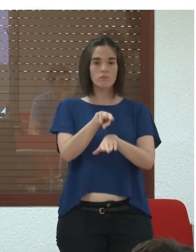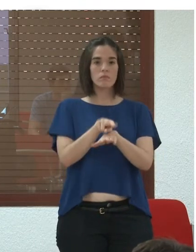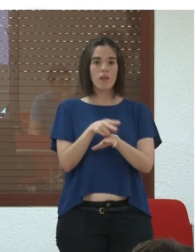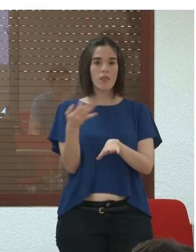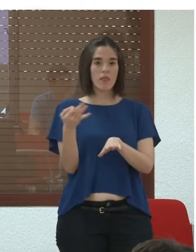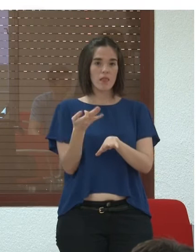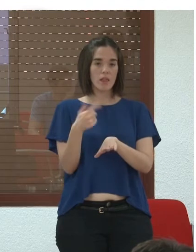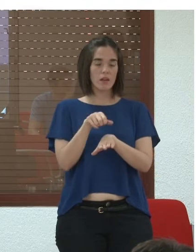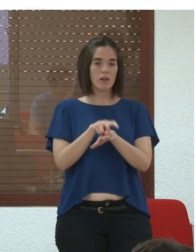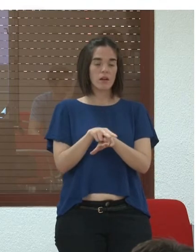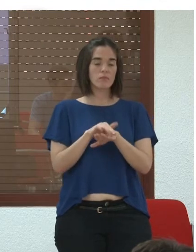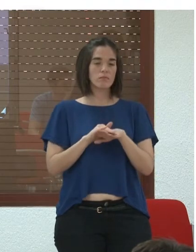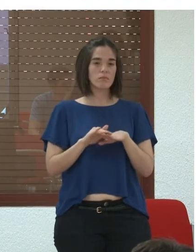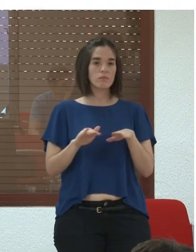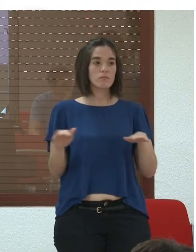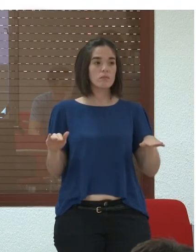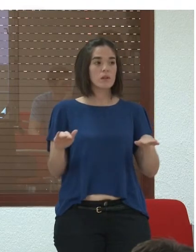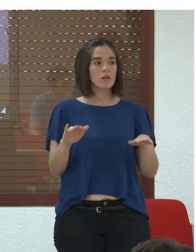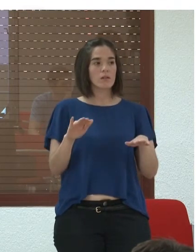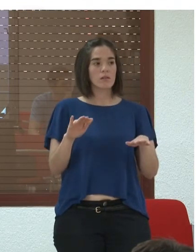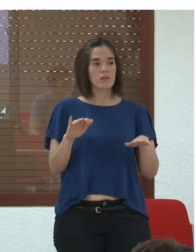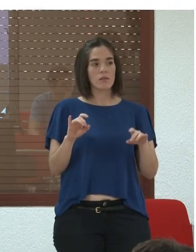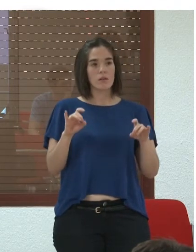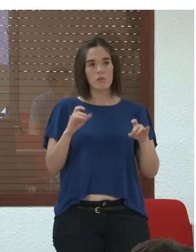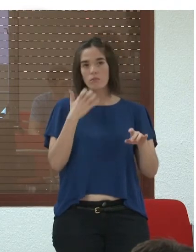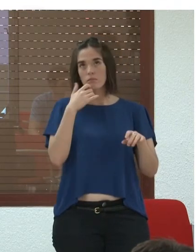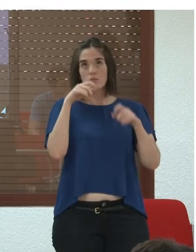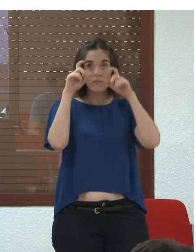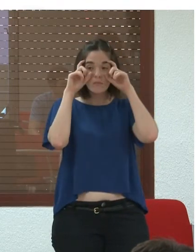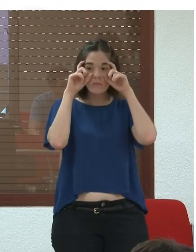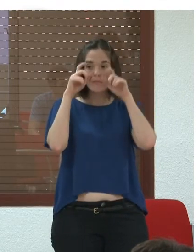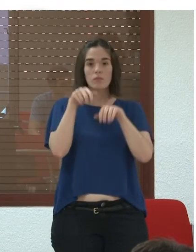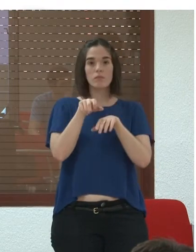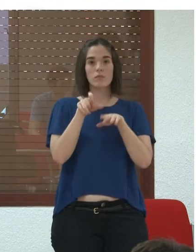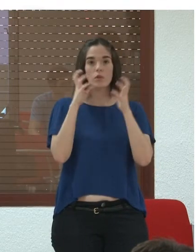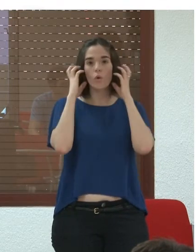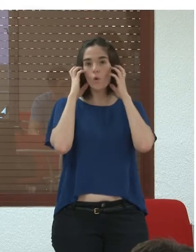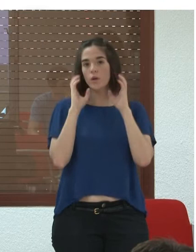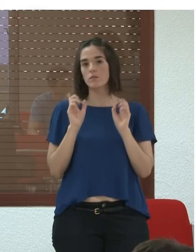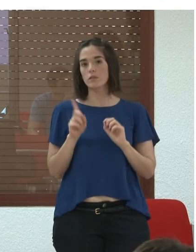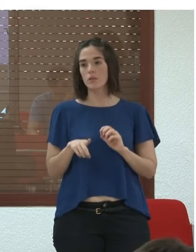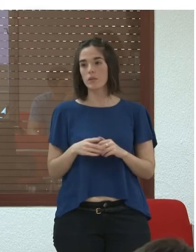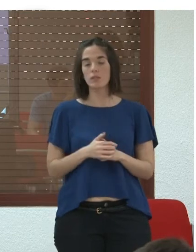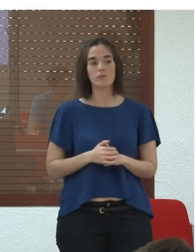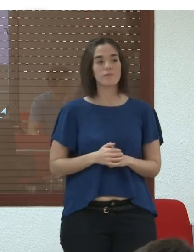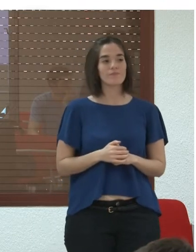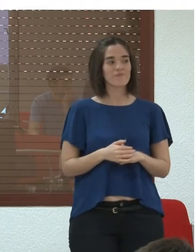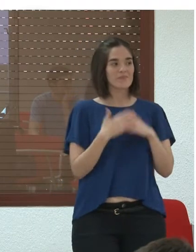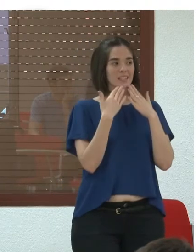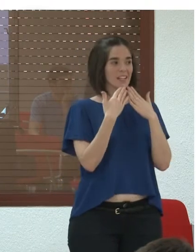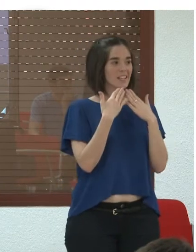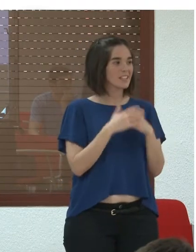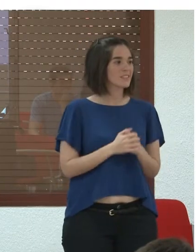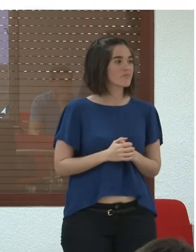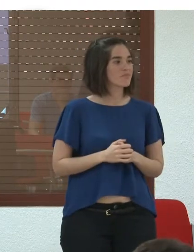and if the child is resting and laying on the bed with the glasses and with the headphones